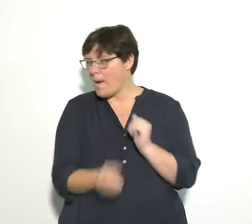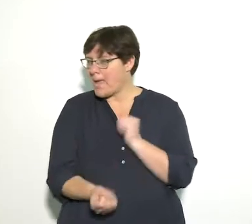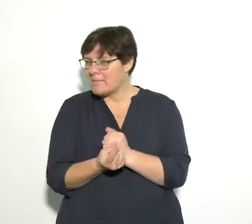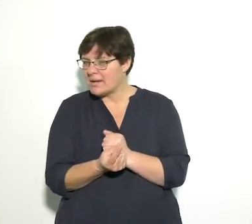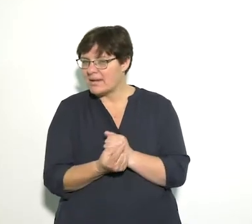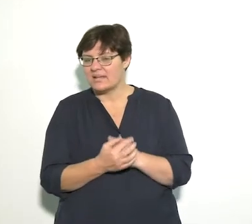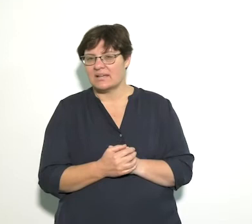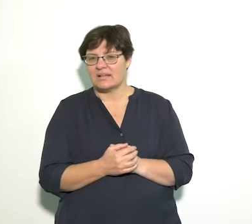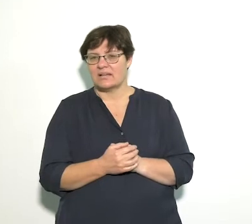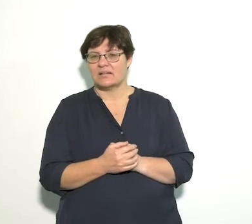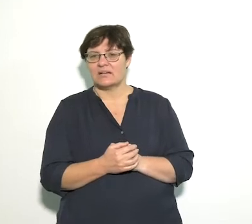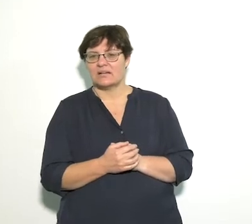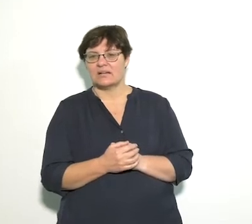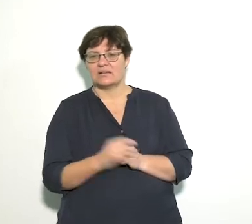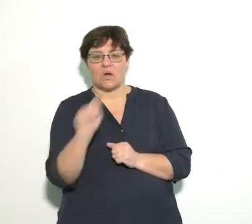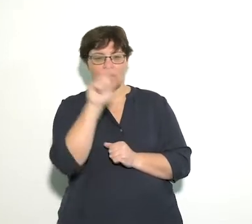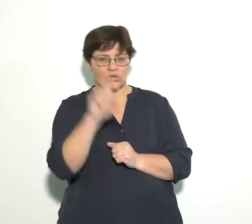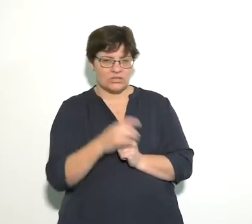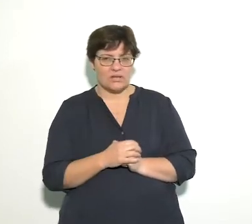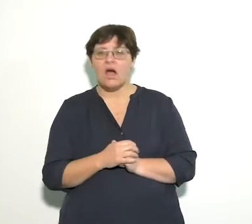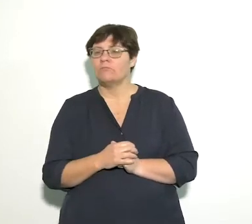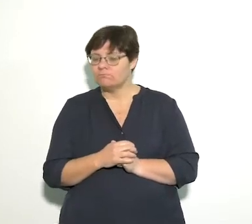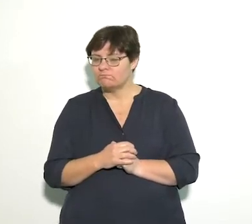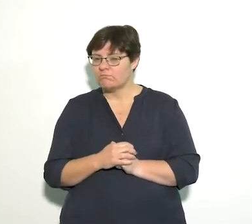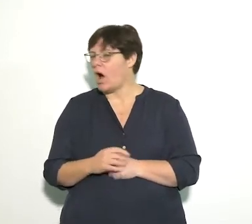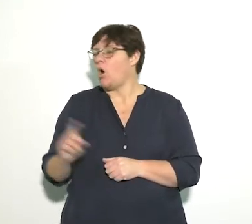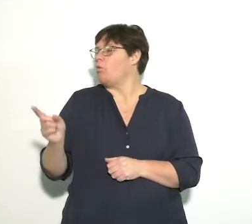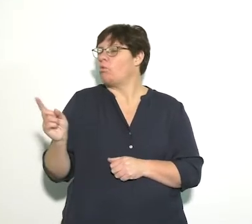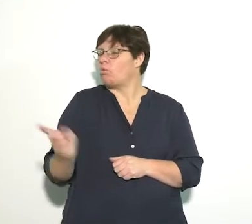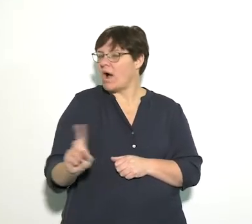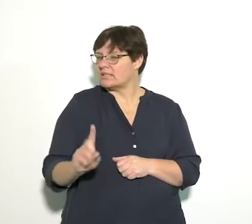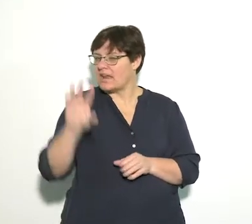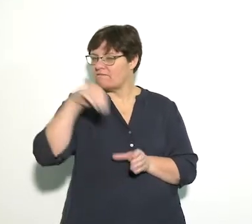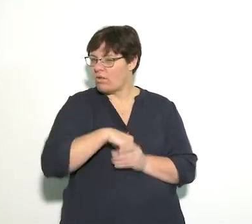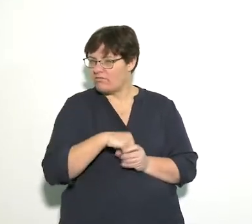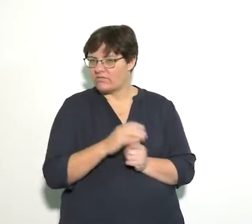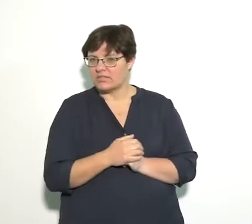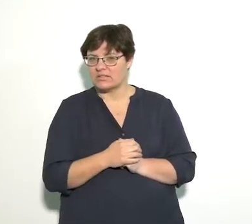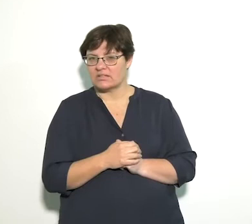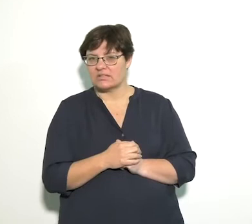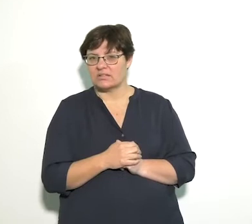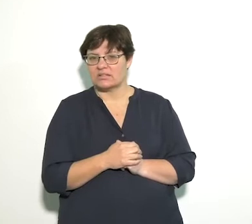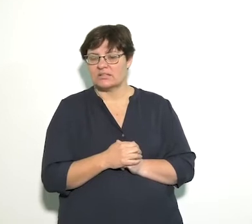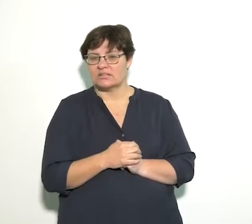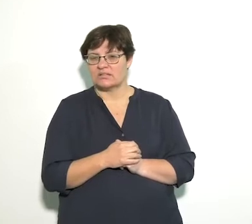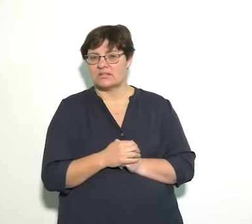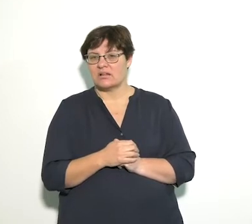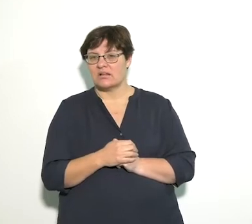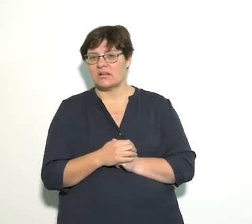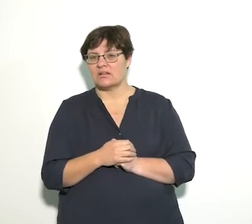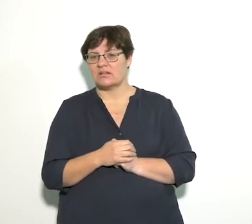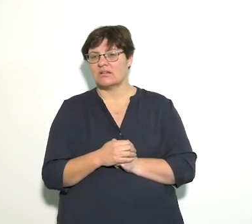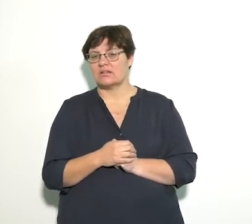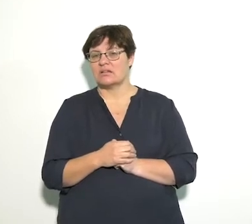of this happening? Question mark. Spin again. What? What does it involve? I think I like to involve